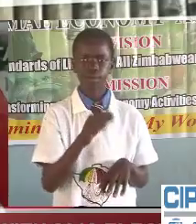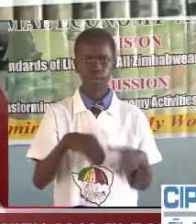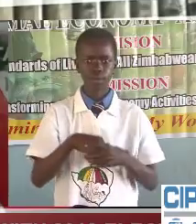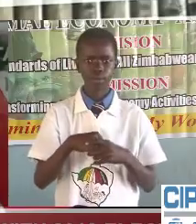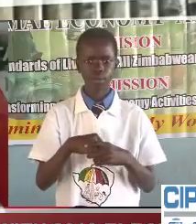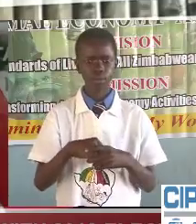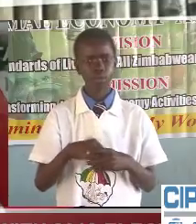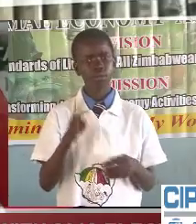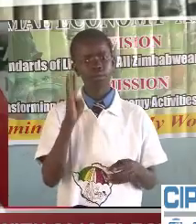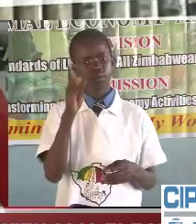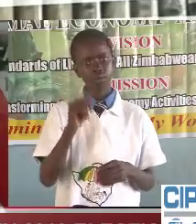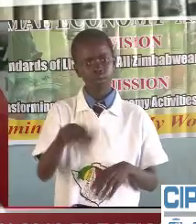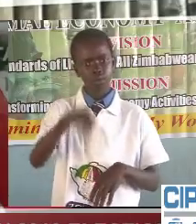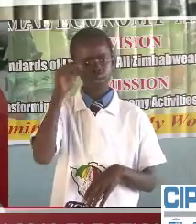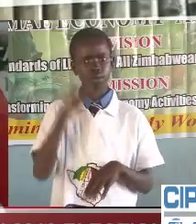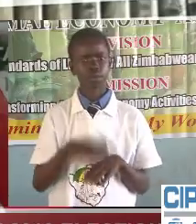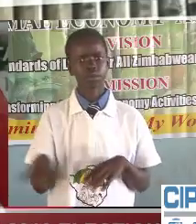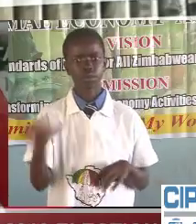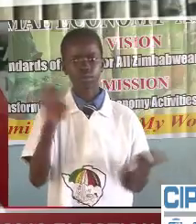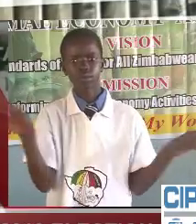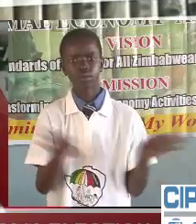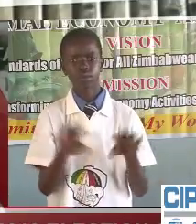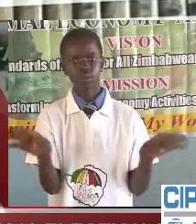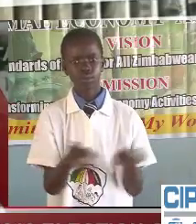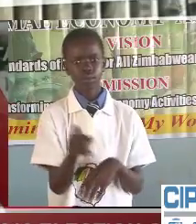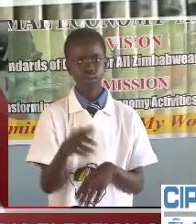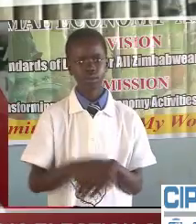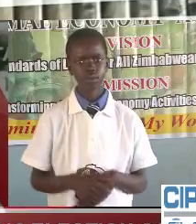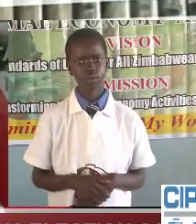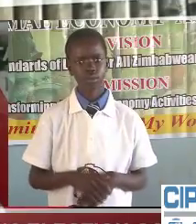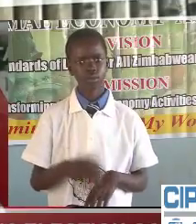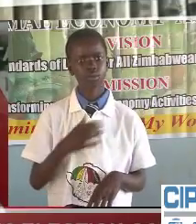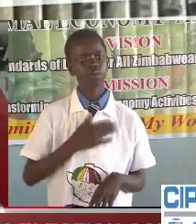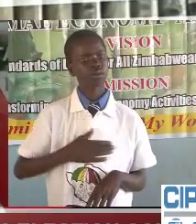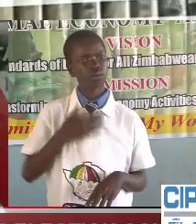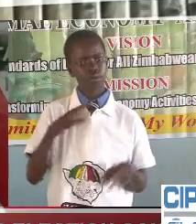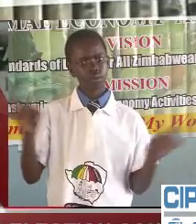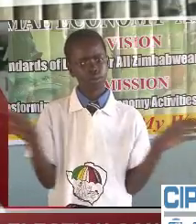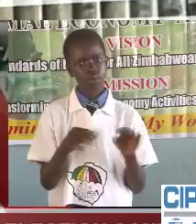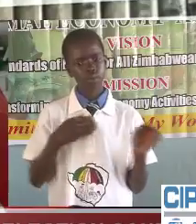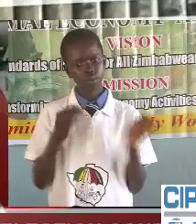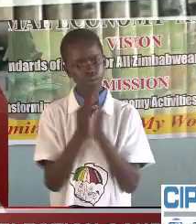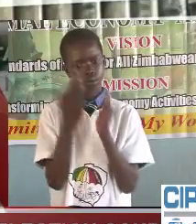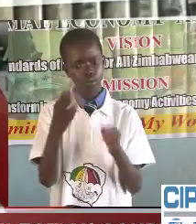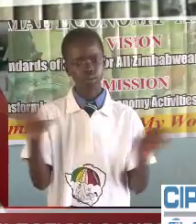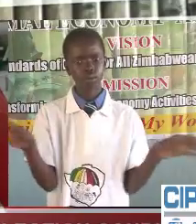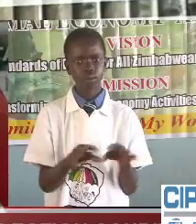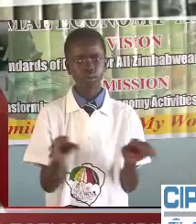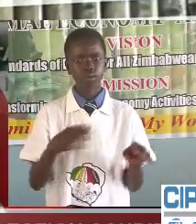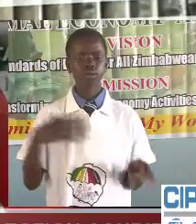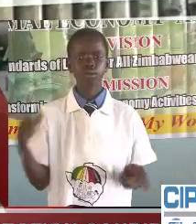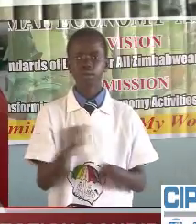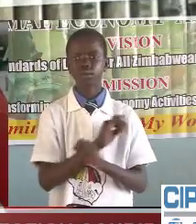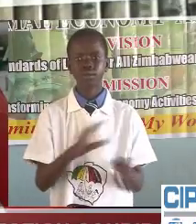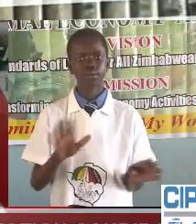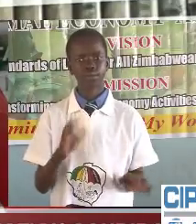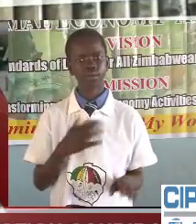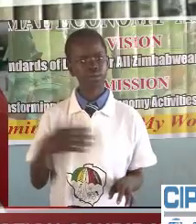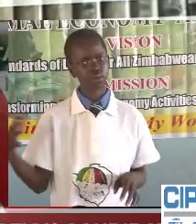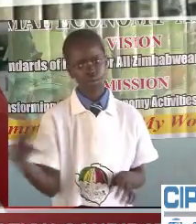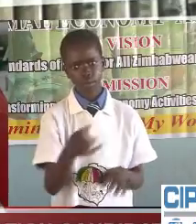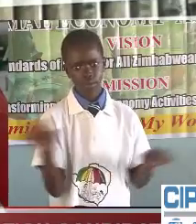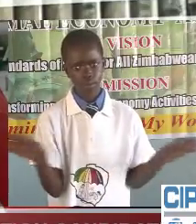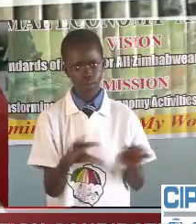say Zimbabwe is open for business. I would like to say on behalf of informal economy